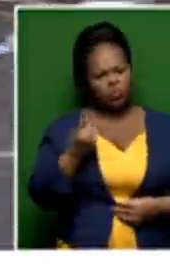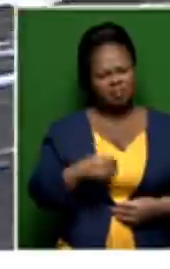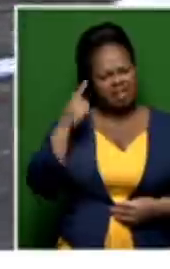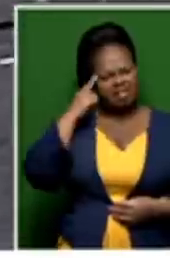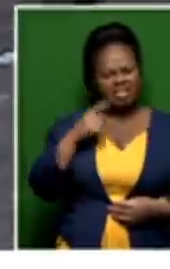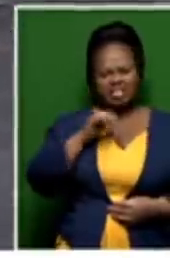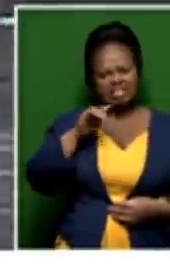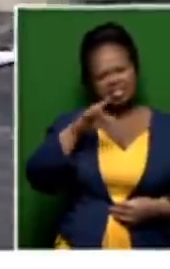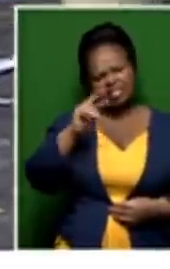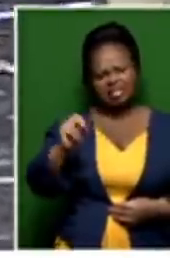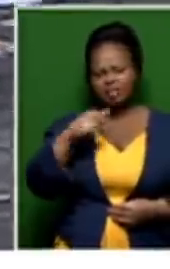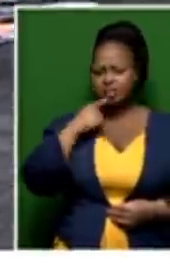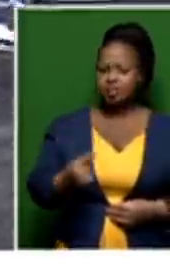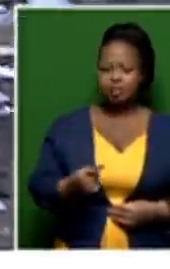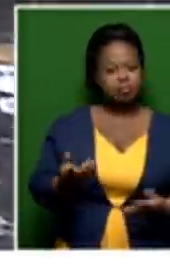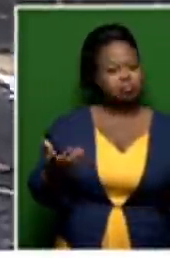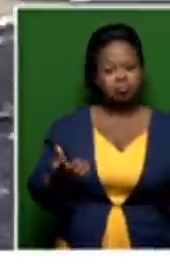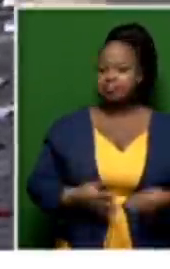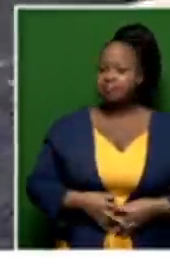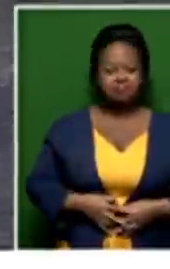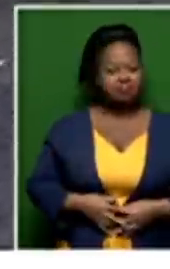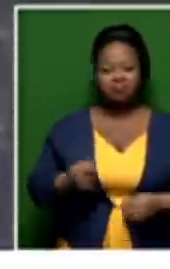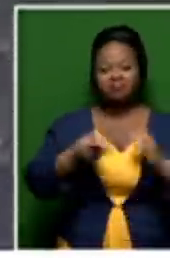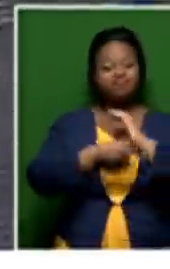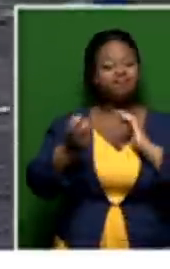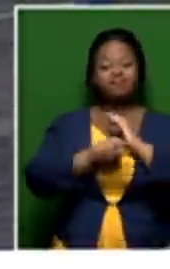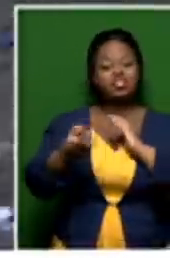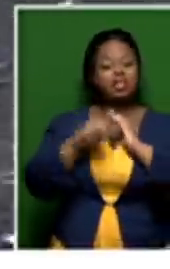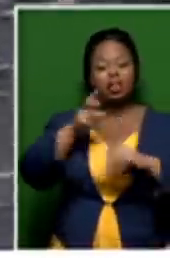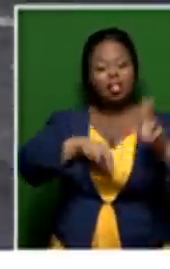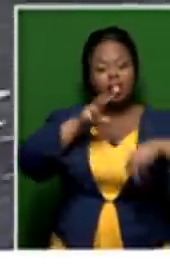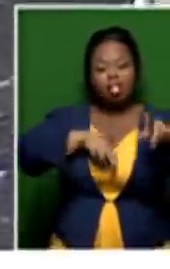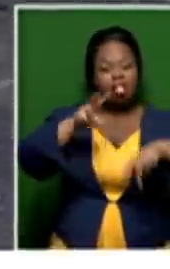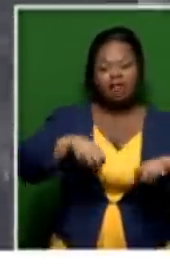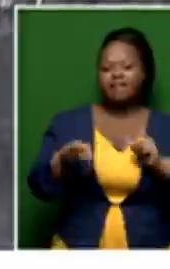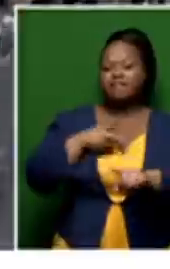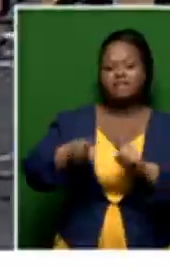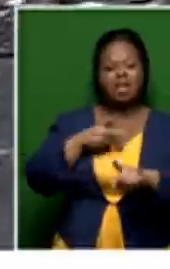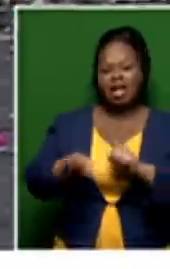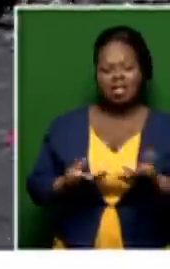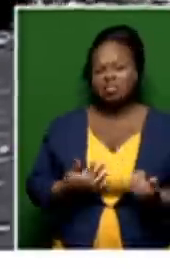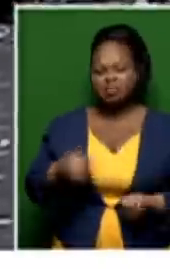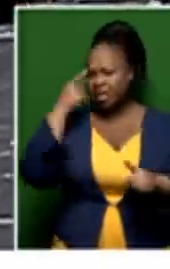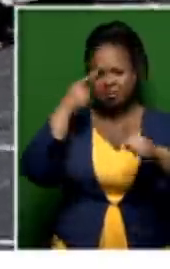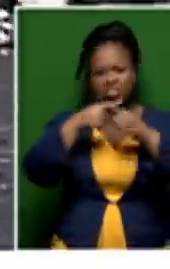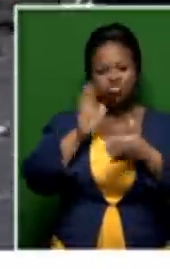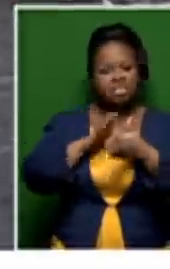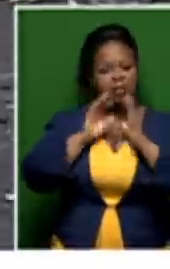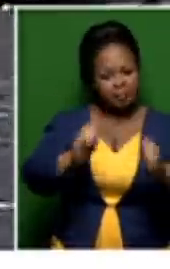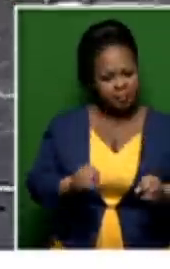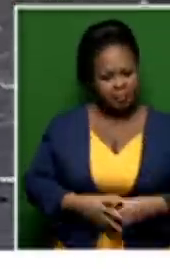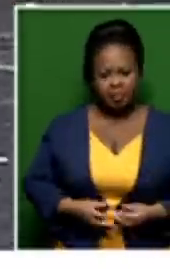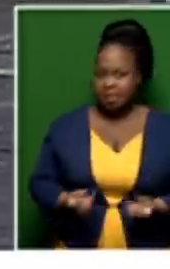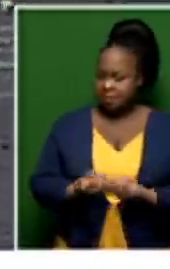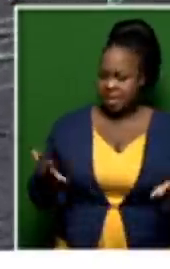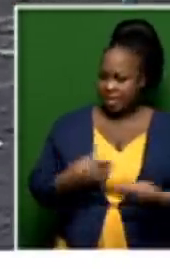was the Citizen, that had basically said this was the looting or, violence without a cause. That is a